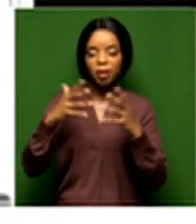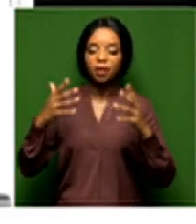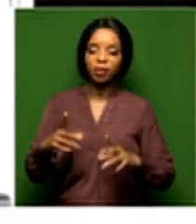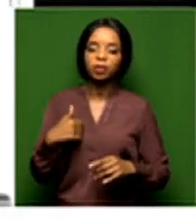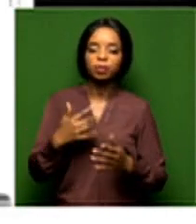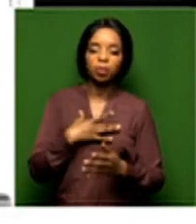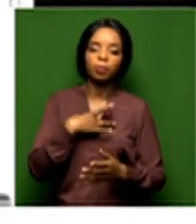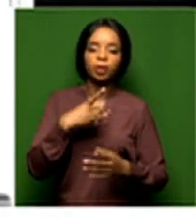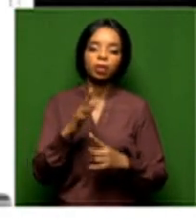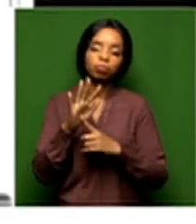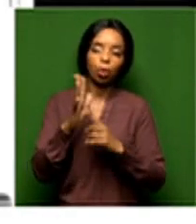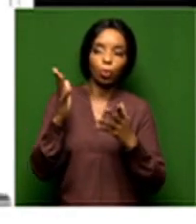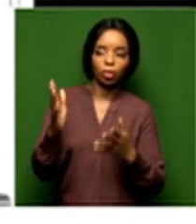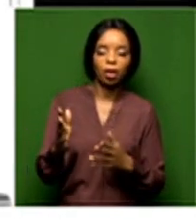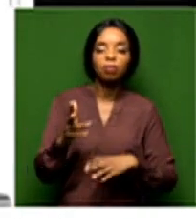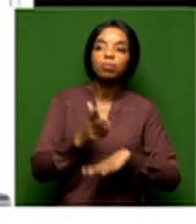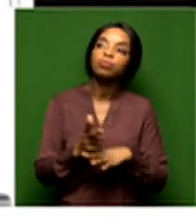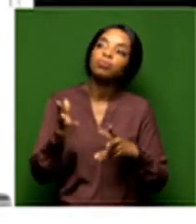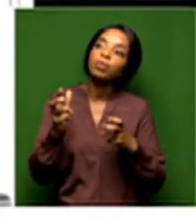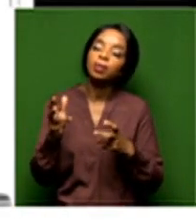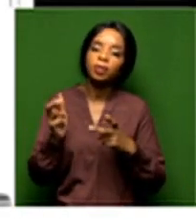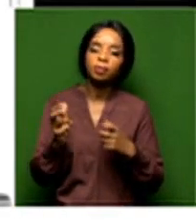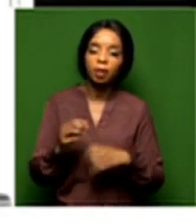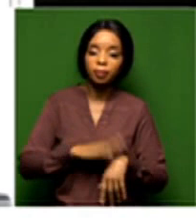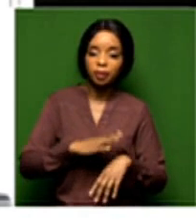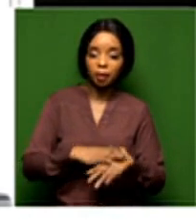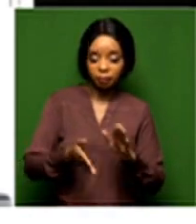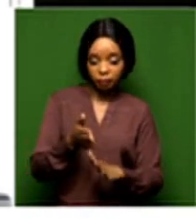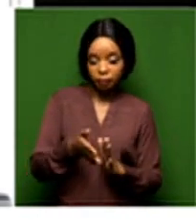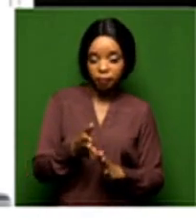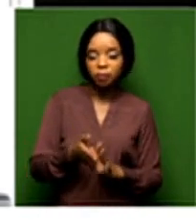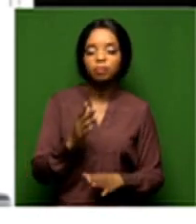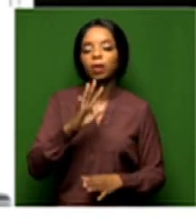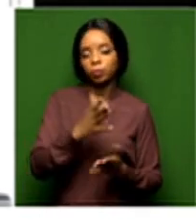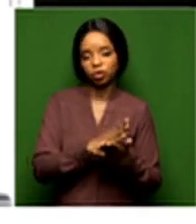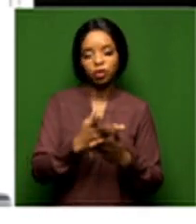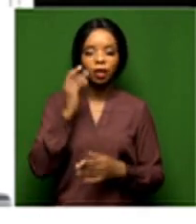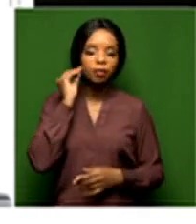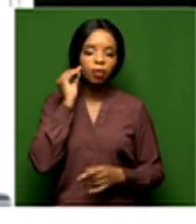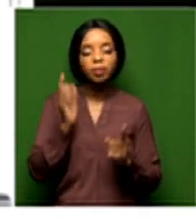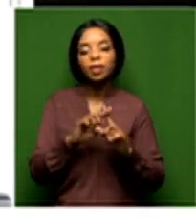like to showcase. So as time goes by, I am going to share information, but people can currently check at